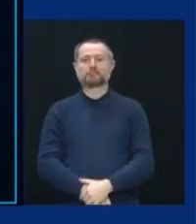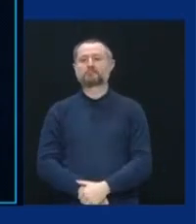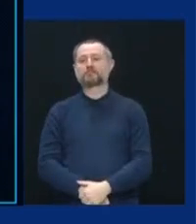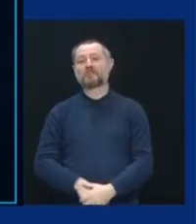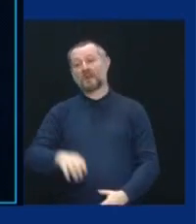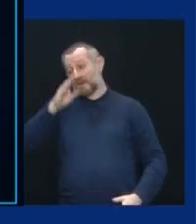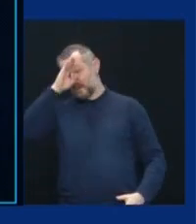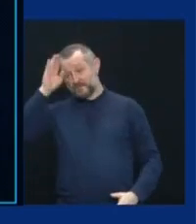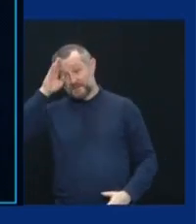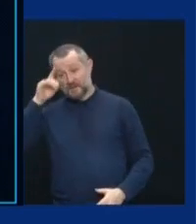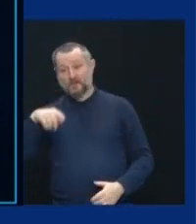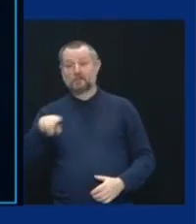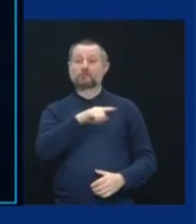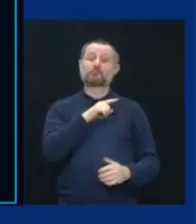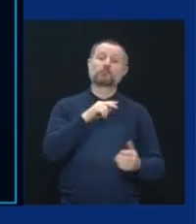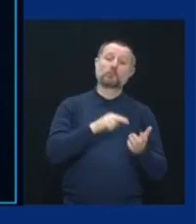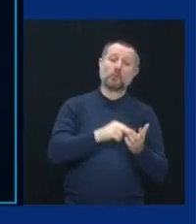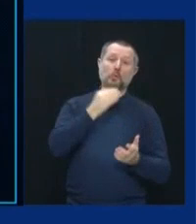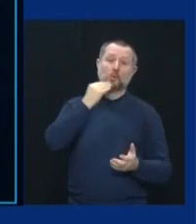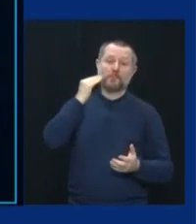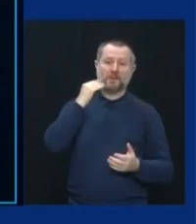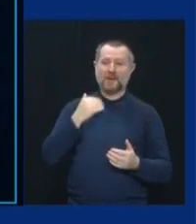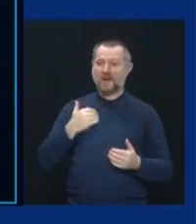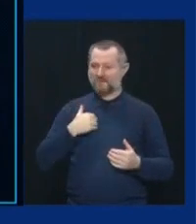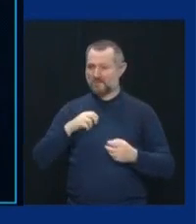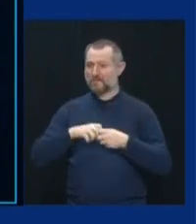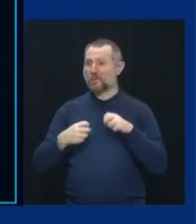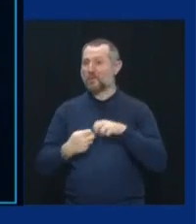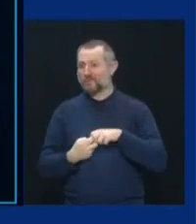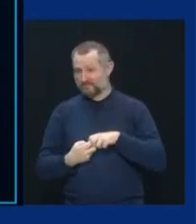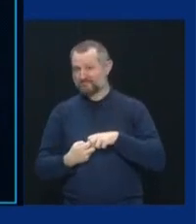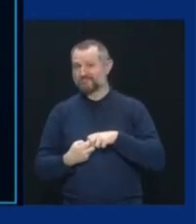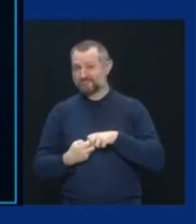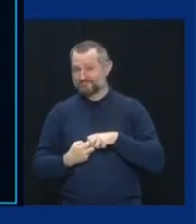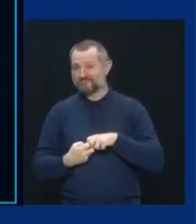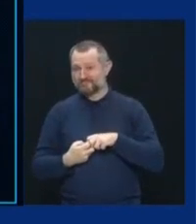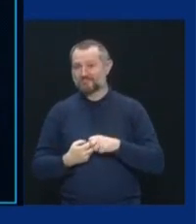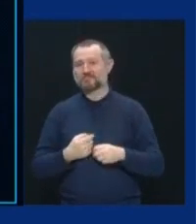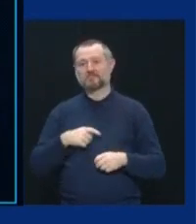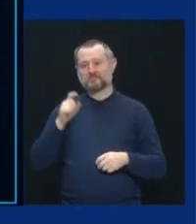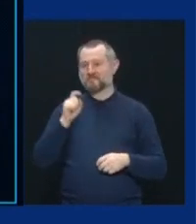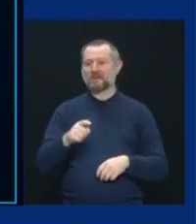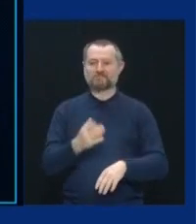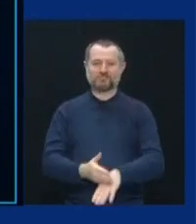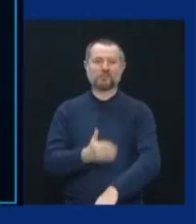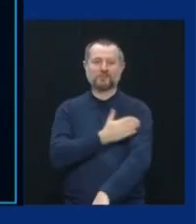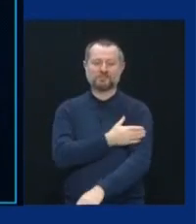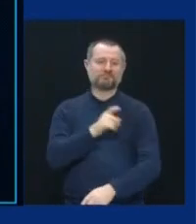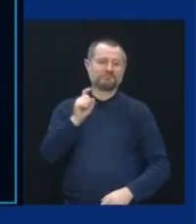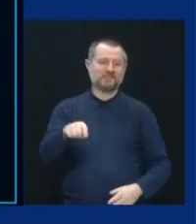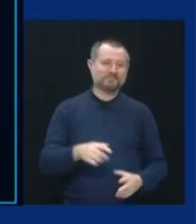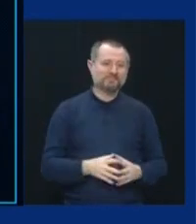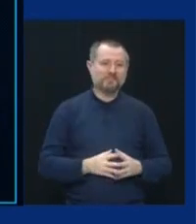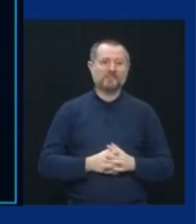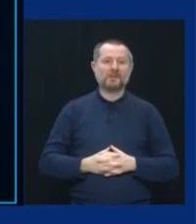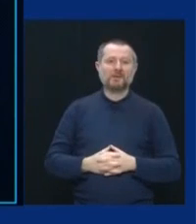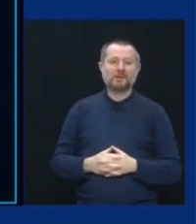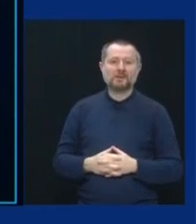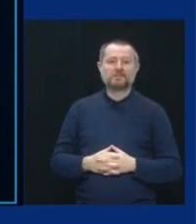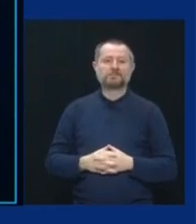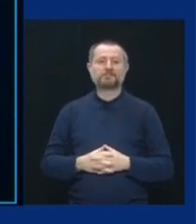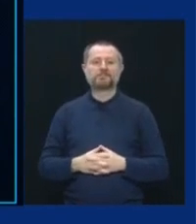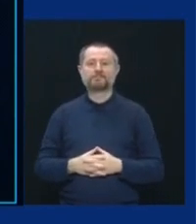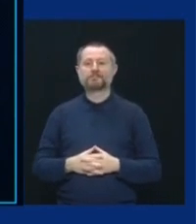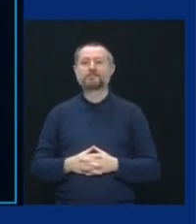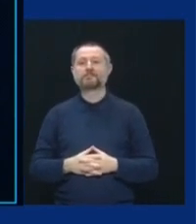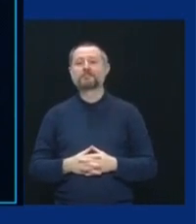that have these issues, they have to improve, and we have to take it into consideration when there's